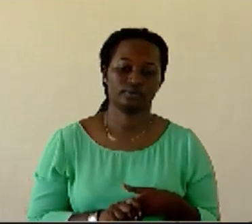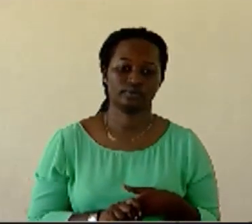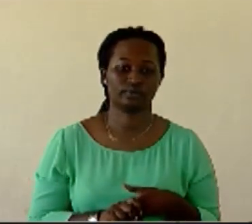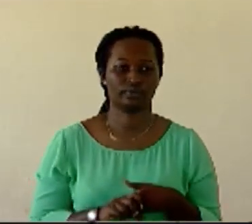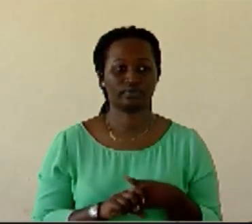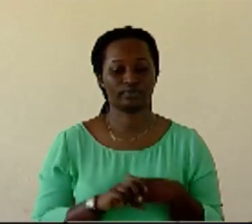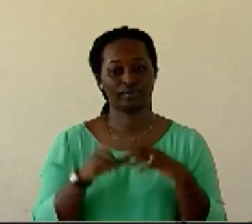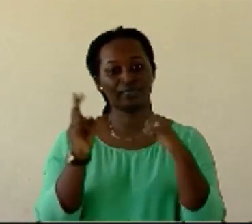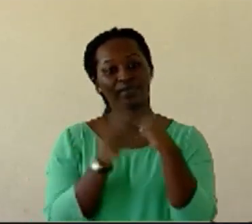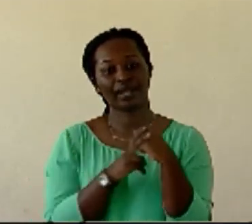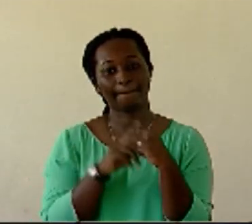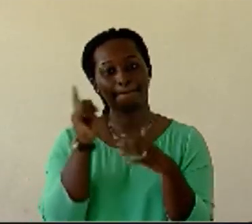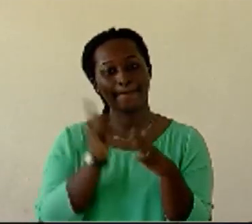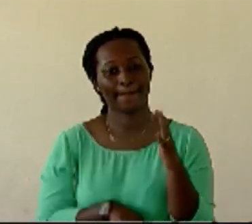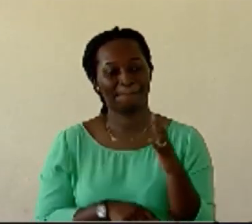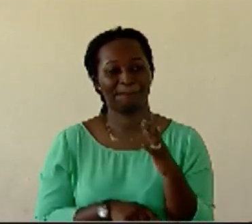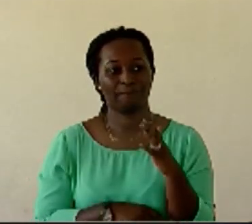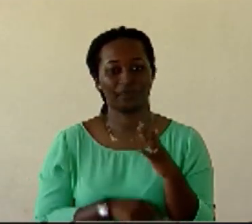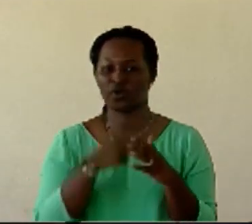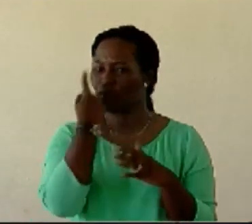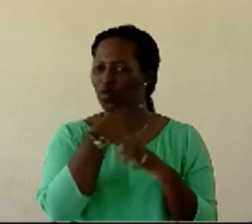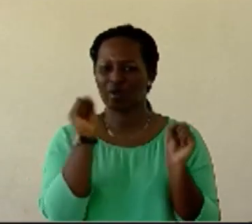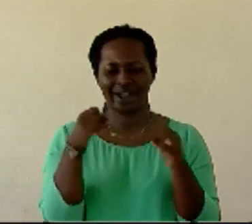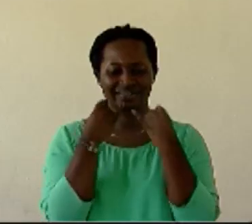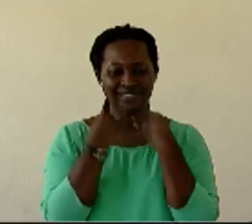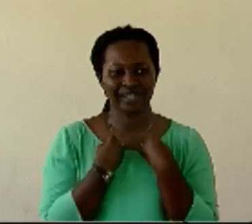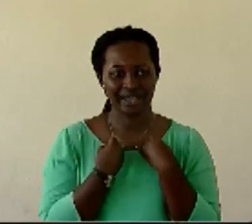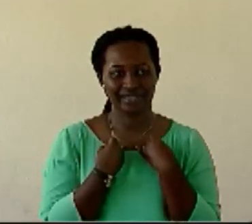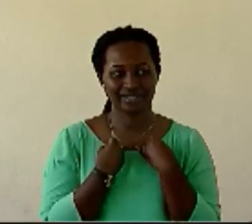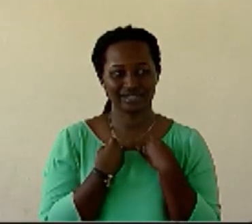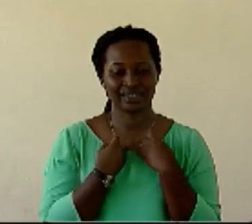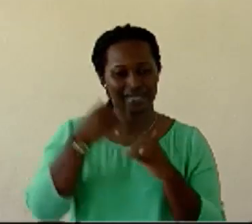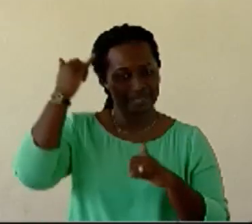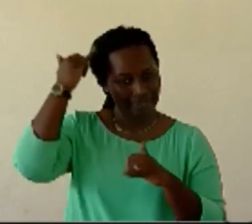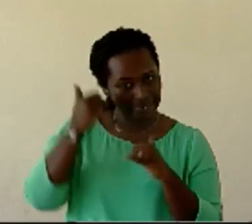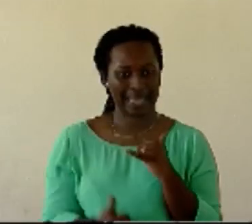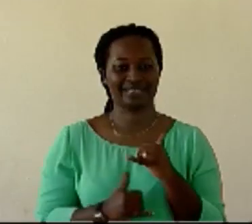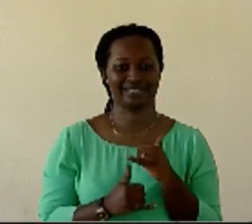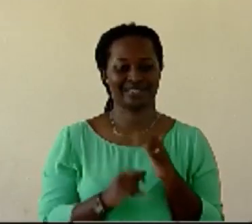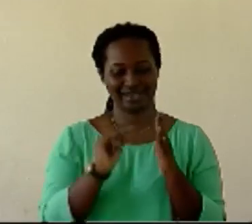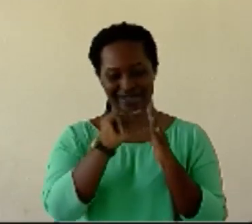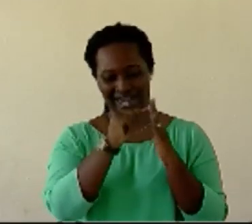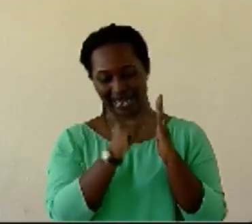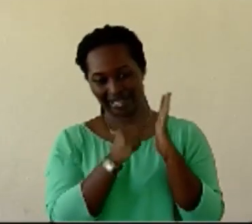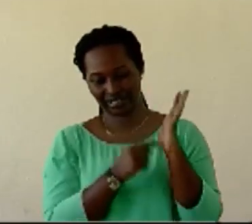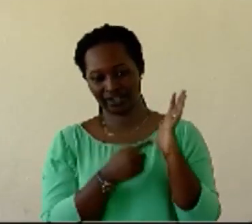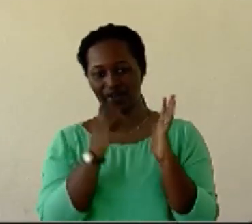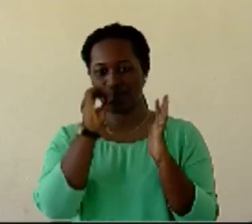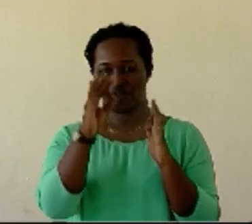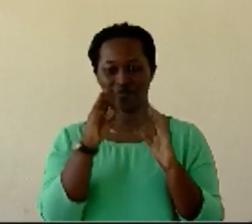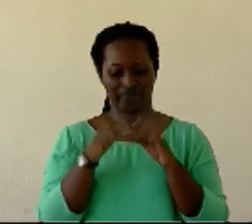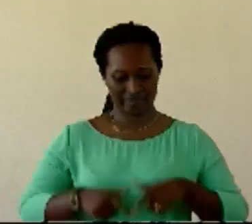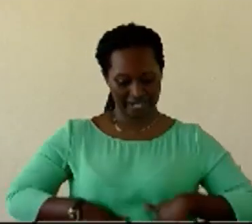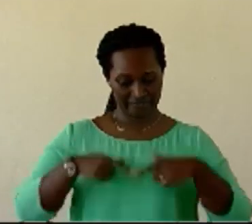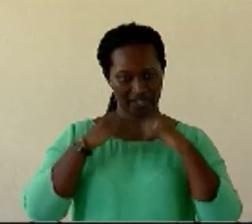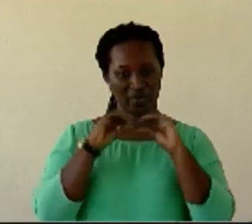Point number 7. Who can tell us the last characteristic of living